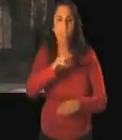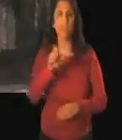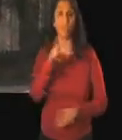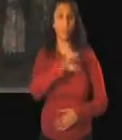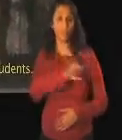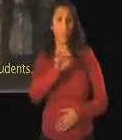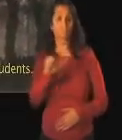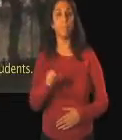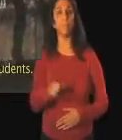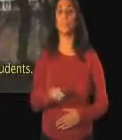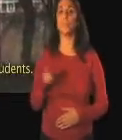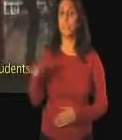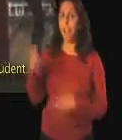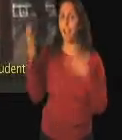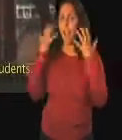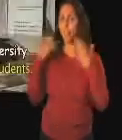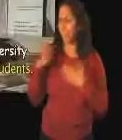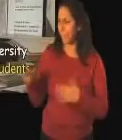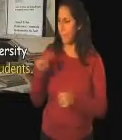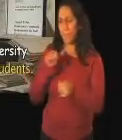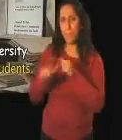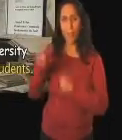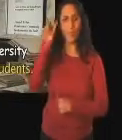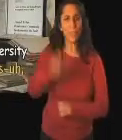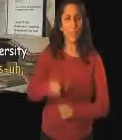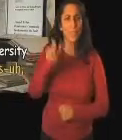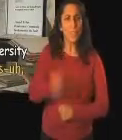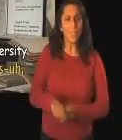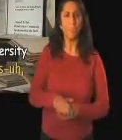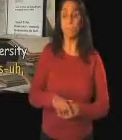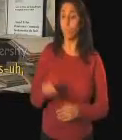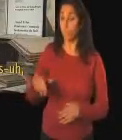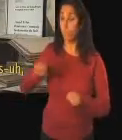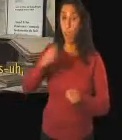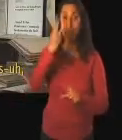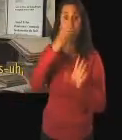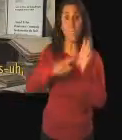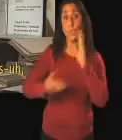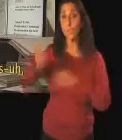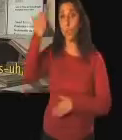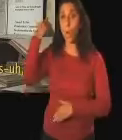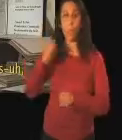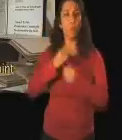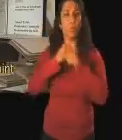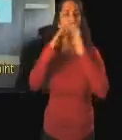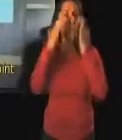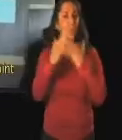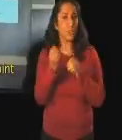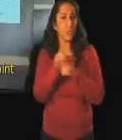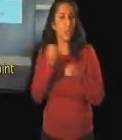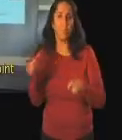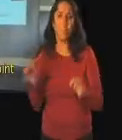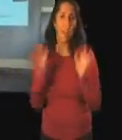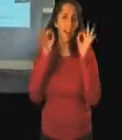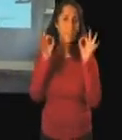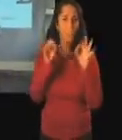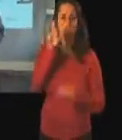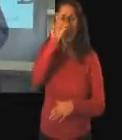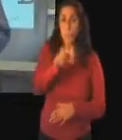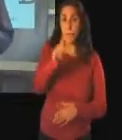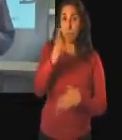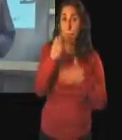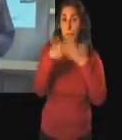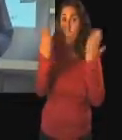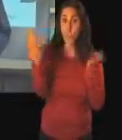Planning. Well, Amprit is one of our star students. She came to us three years ago on the Geography Planning Joint